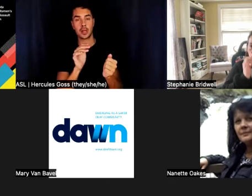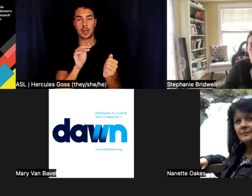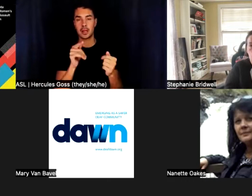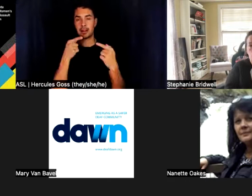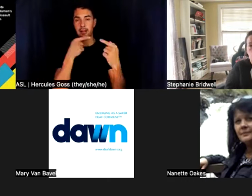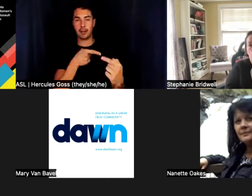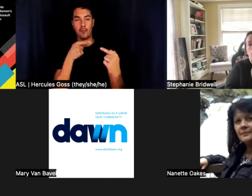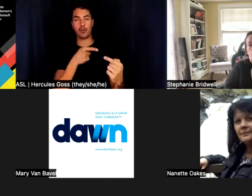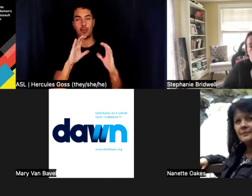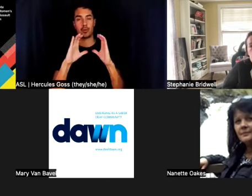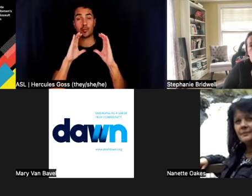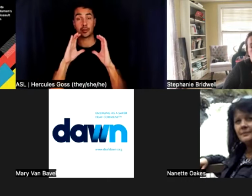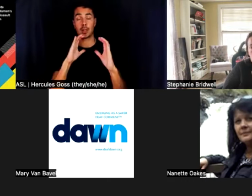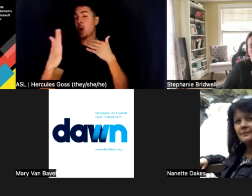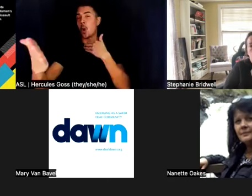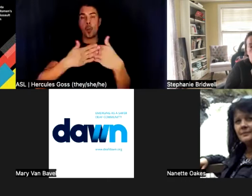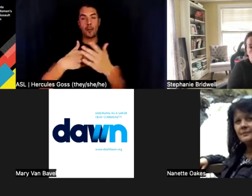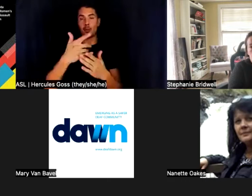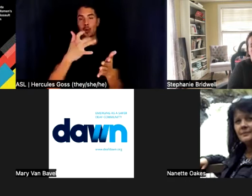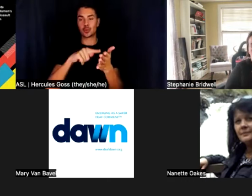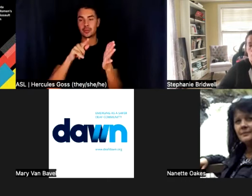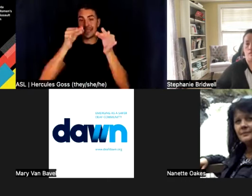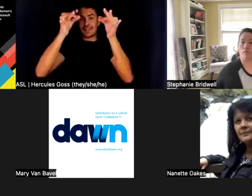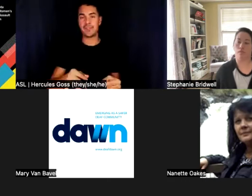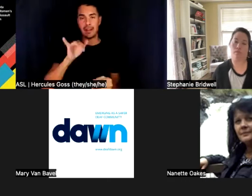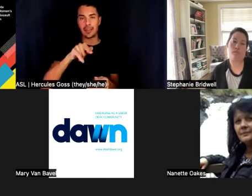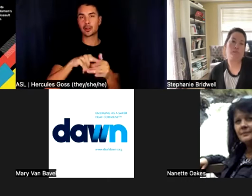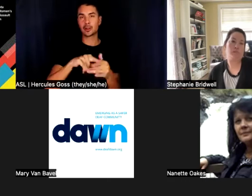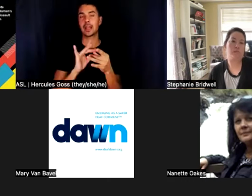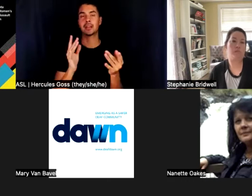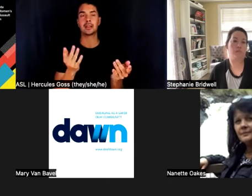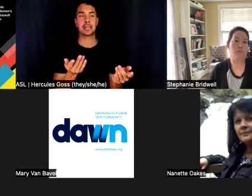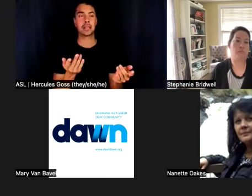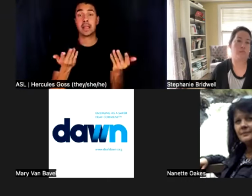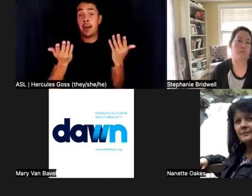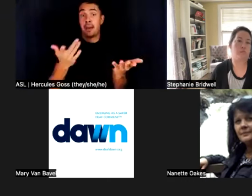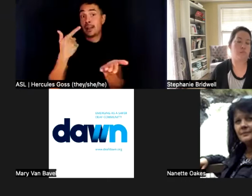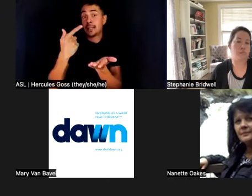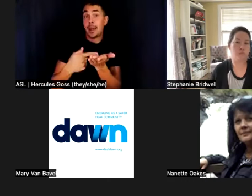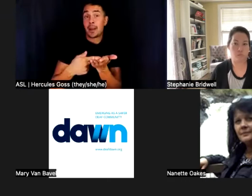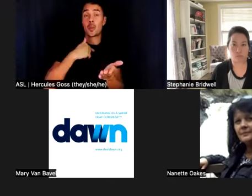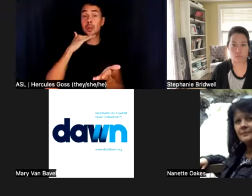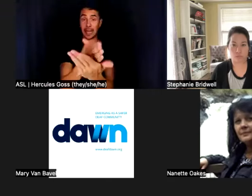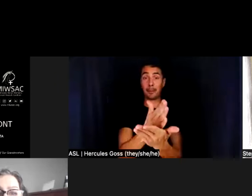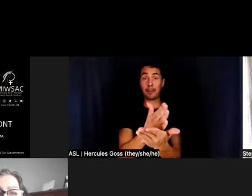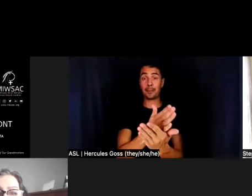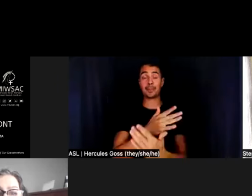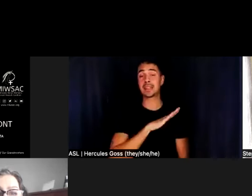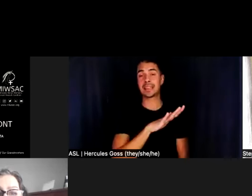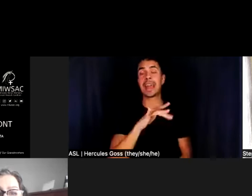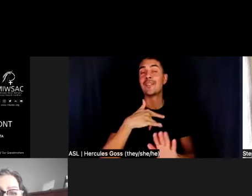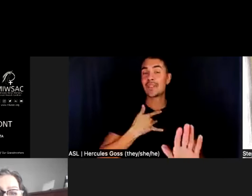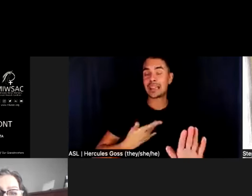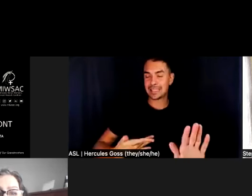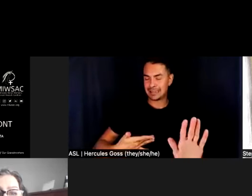difficult conversations, however you want to define those, right? To say, sometimes I would stop people, which feels counterintuitive,